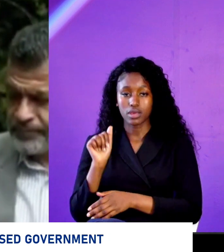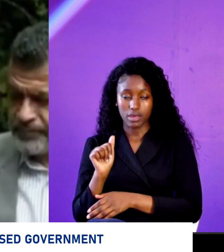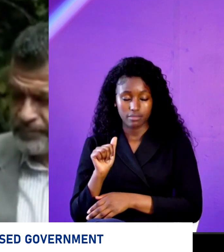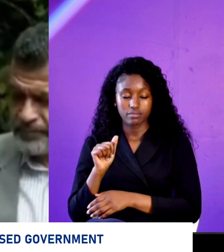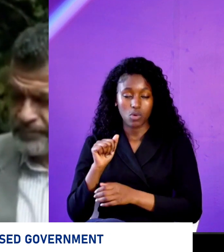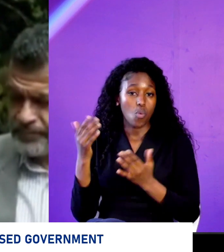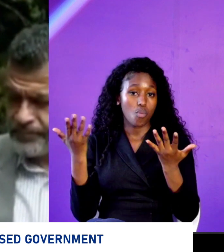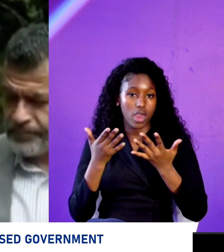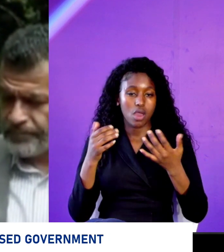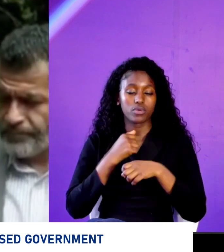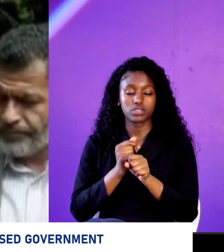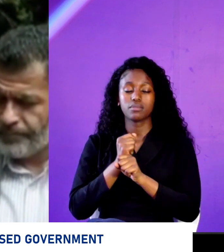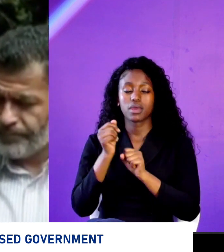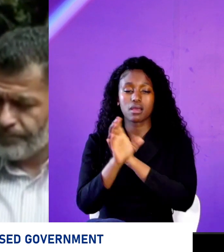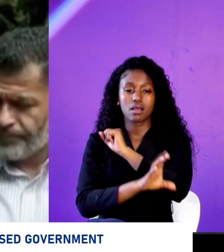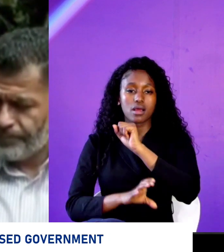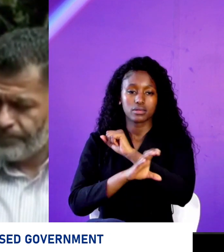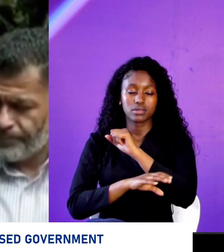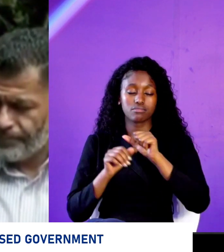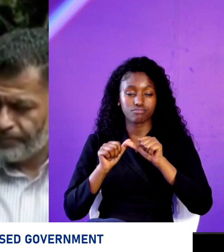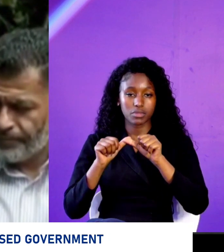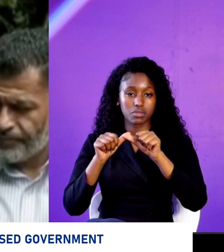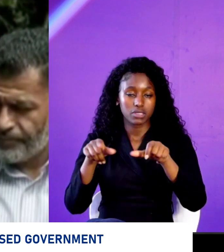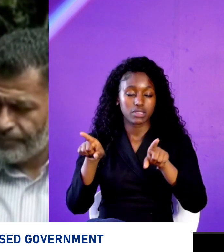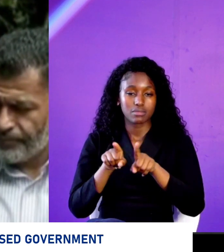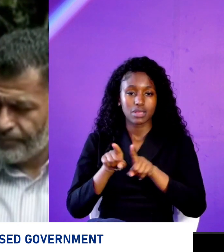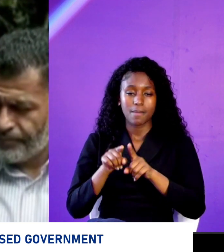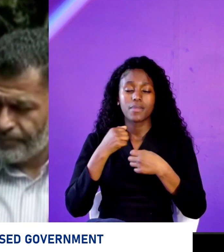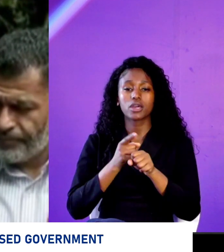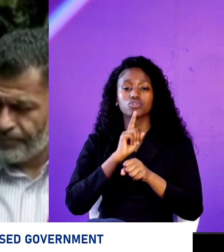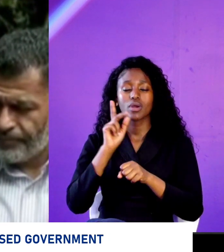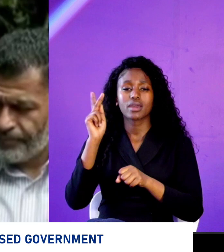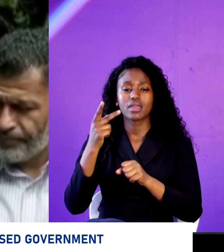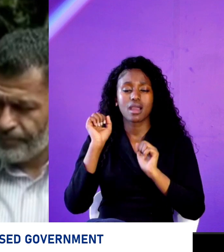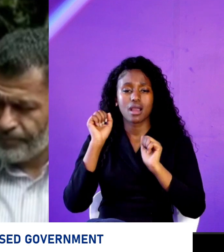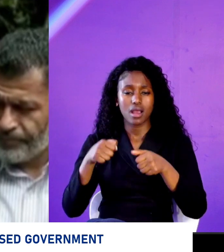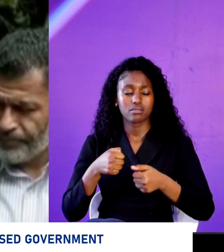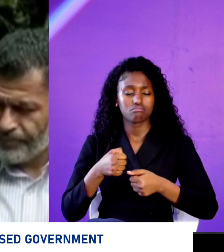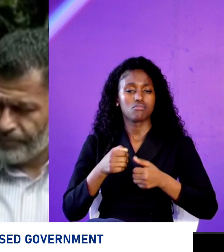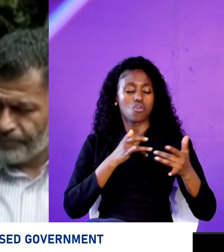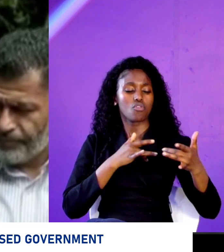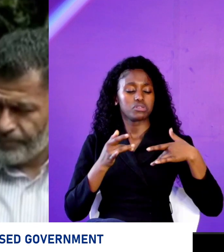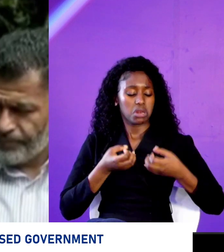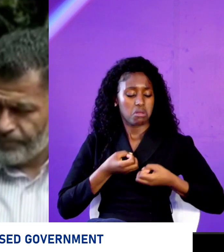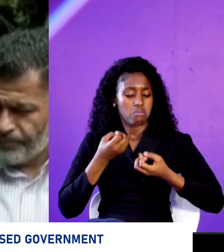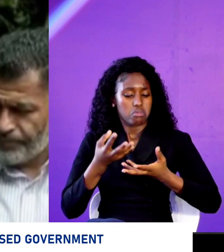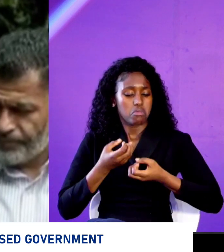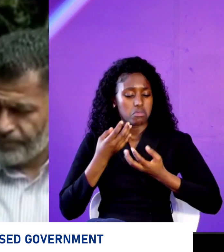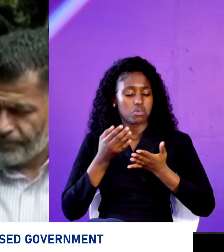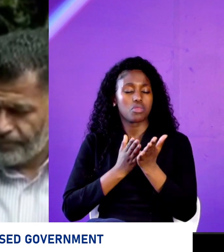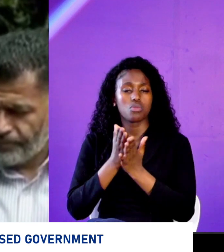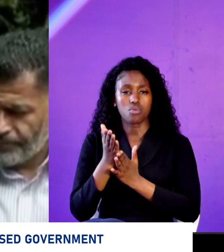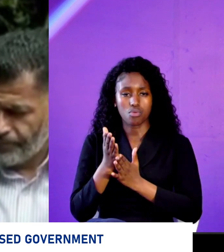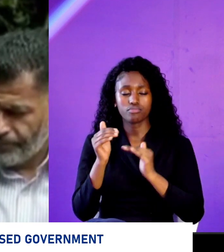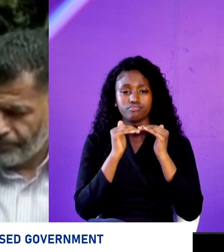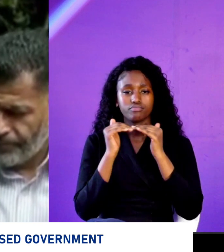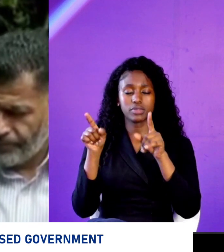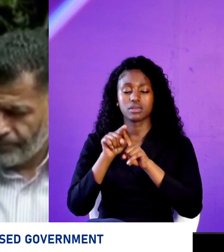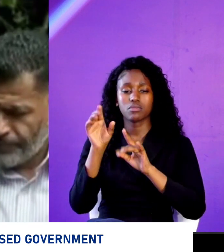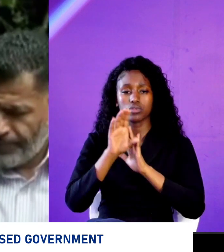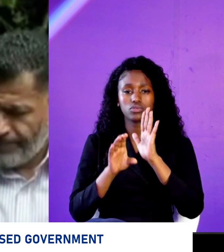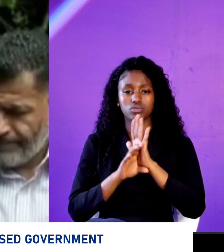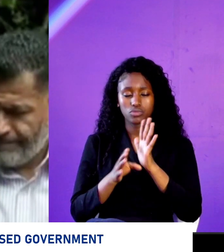to stabilize the country and create an enabling environment for Kenyans to address their concerns through democratic and constitutional